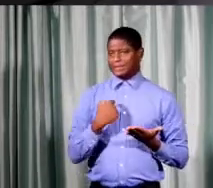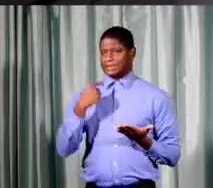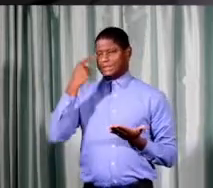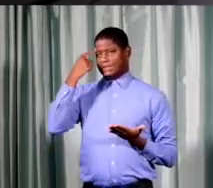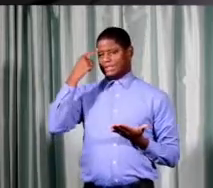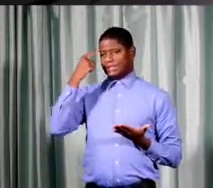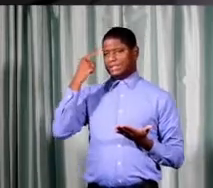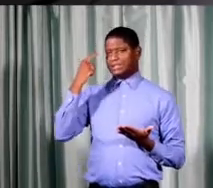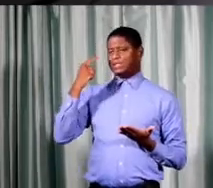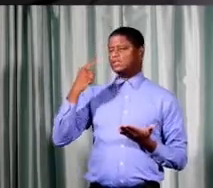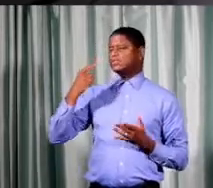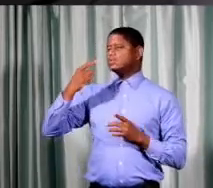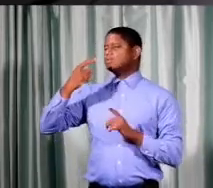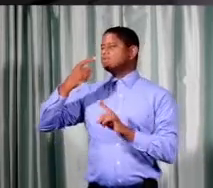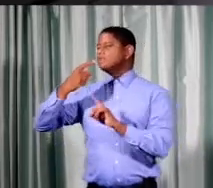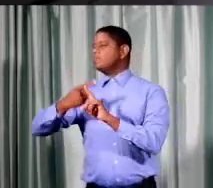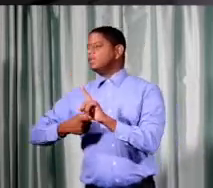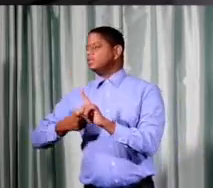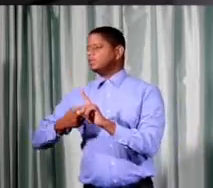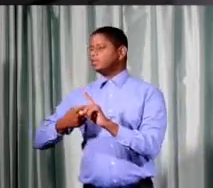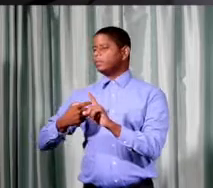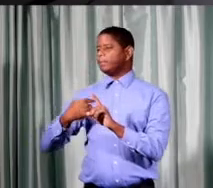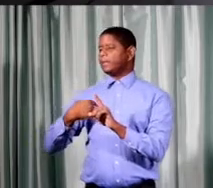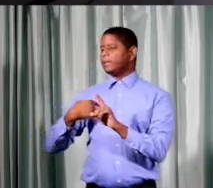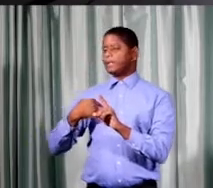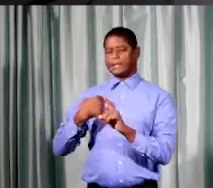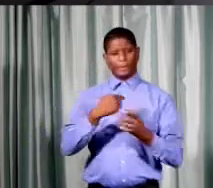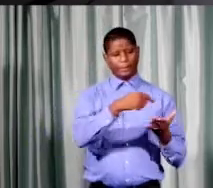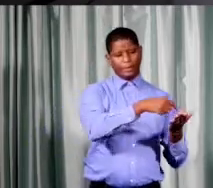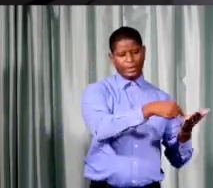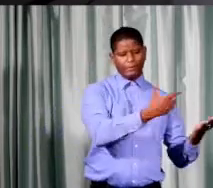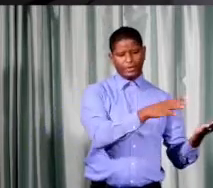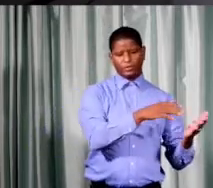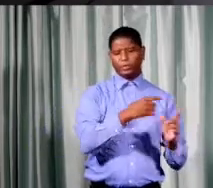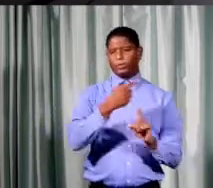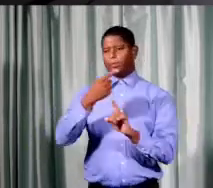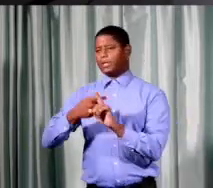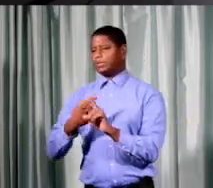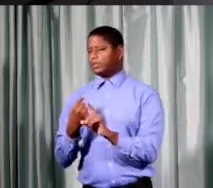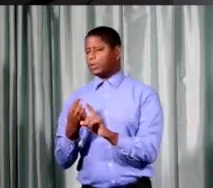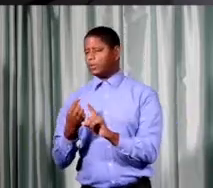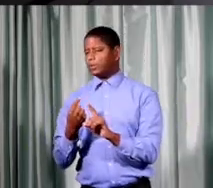days till you get paid again what you're going to do with that money.